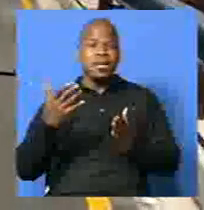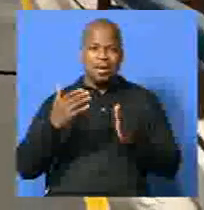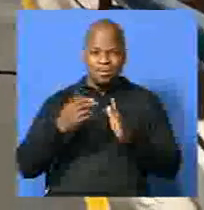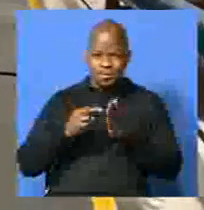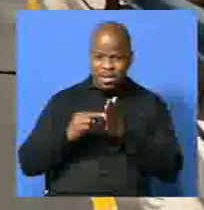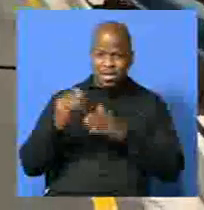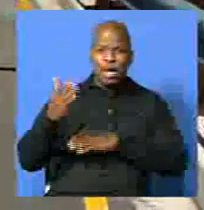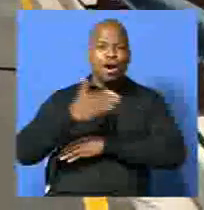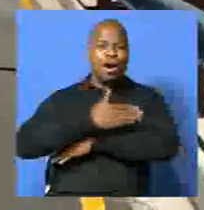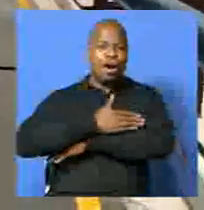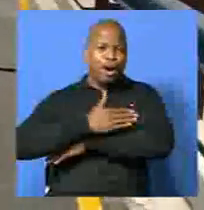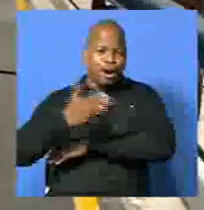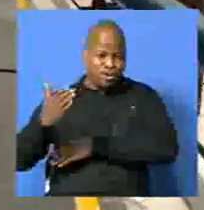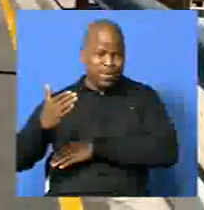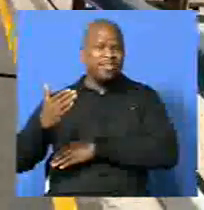go bula semmuso